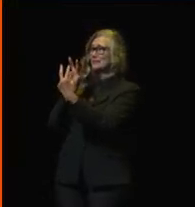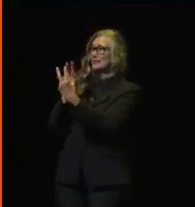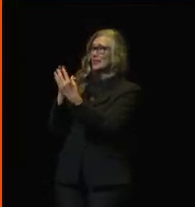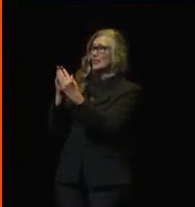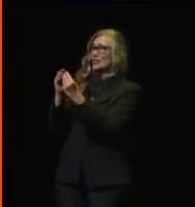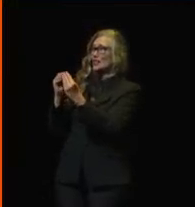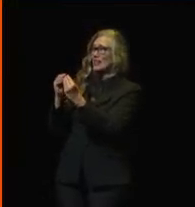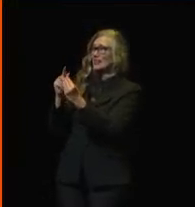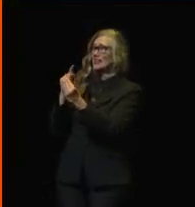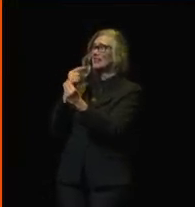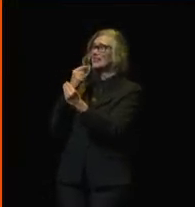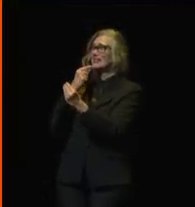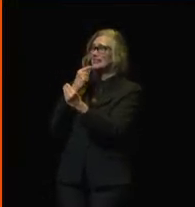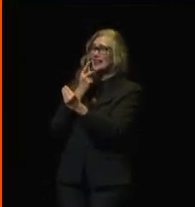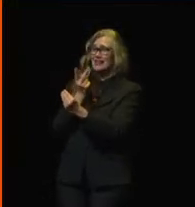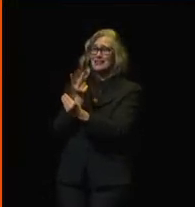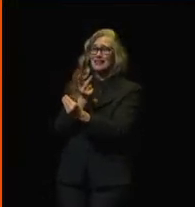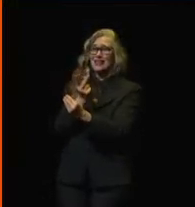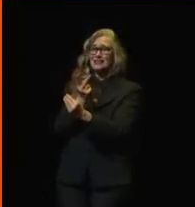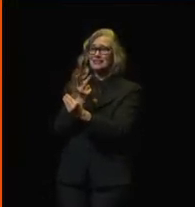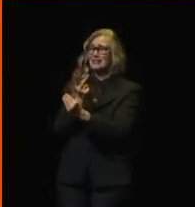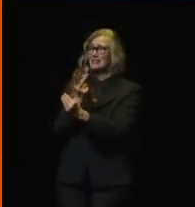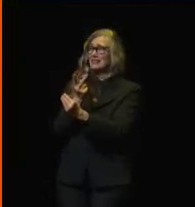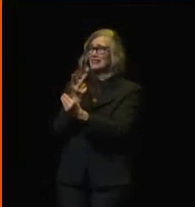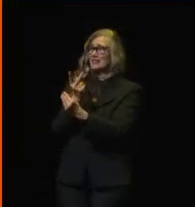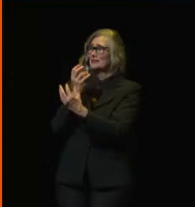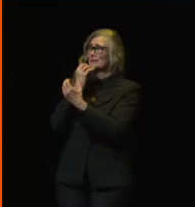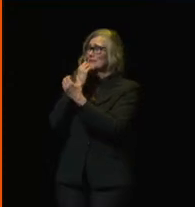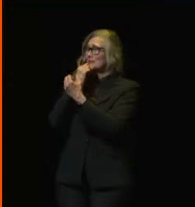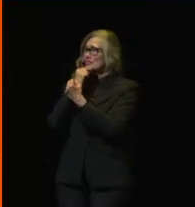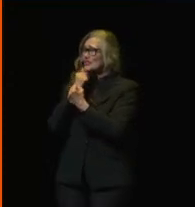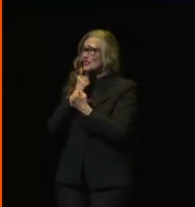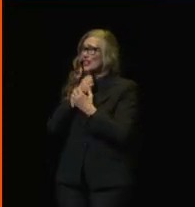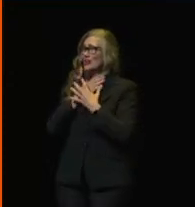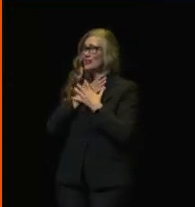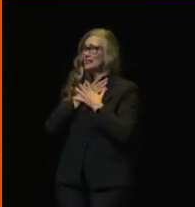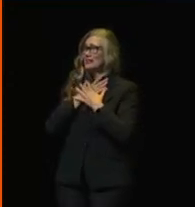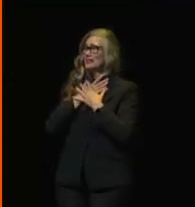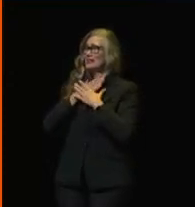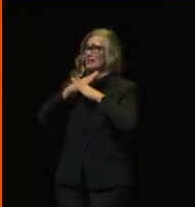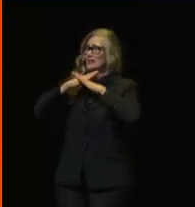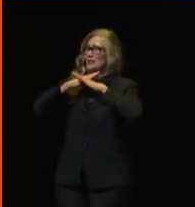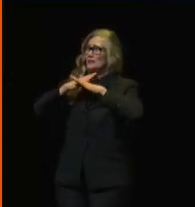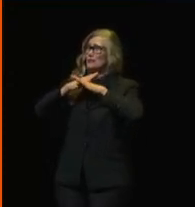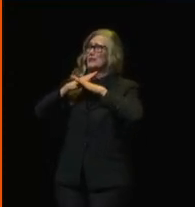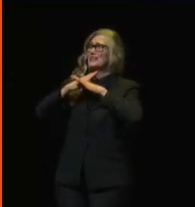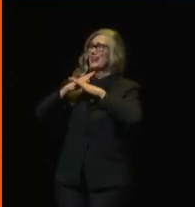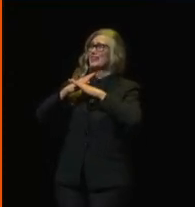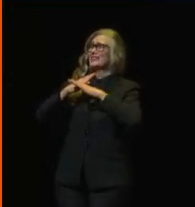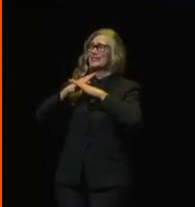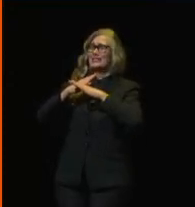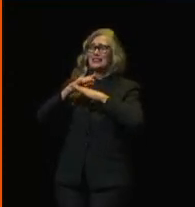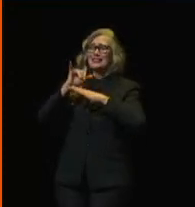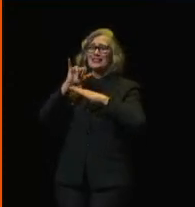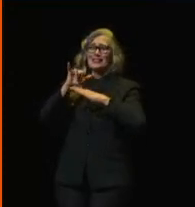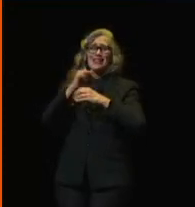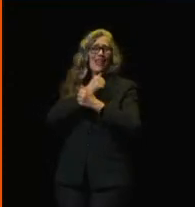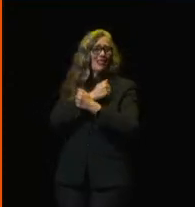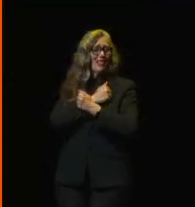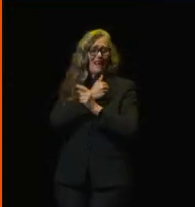pressing us to cherish and protect the miracle of